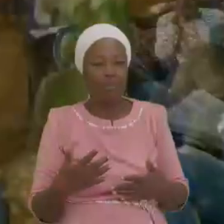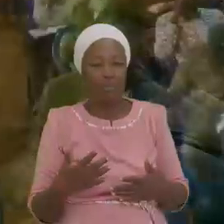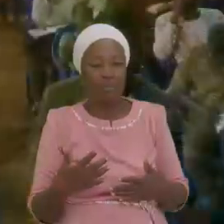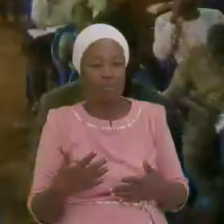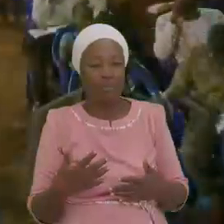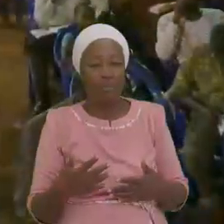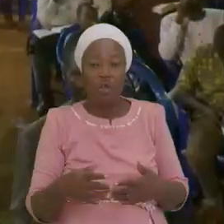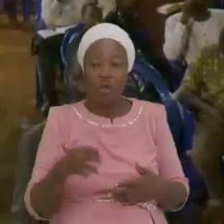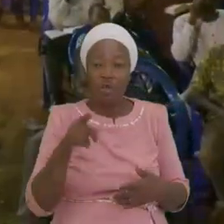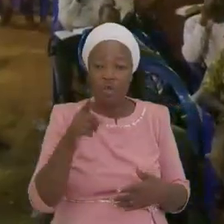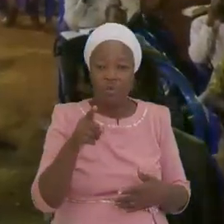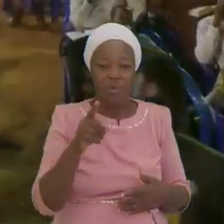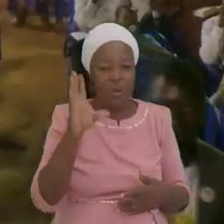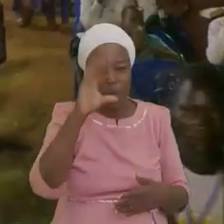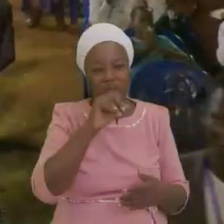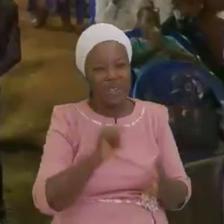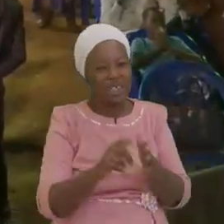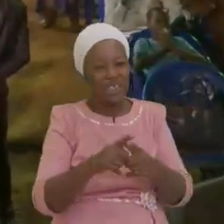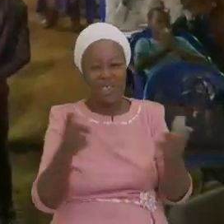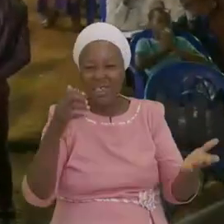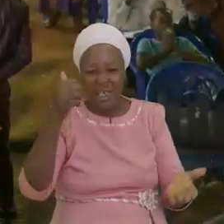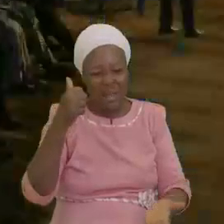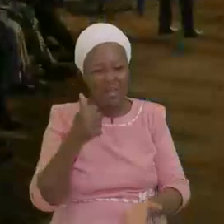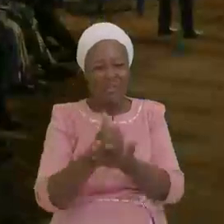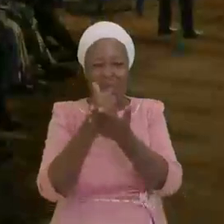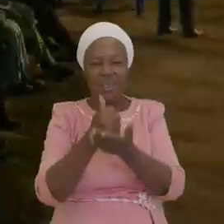You miss a great amen there.